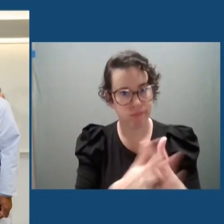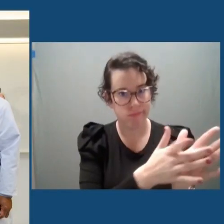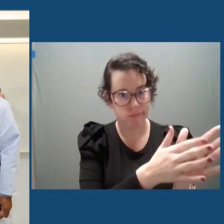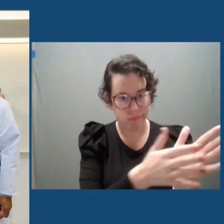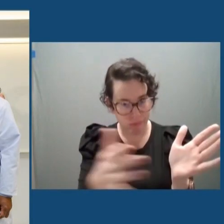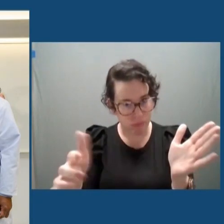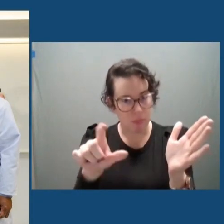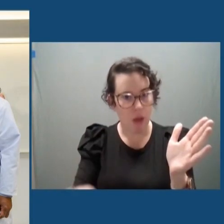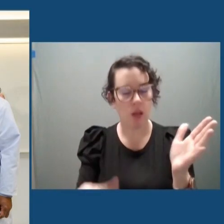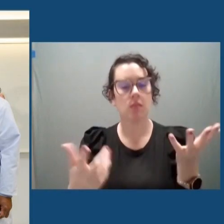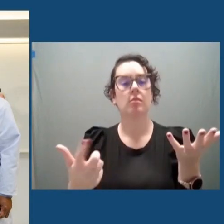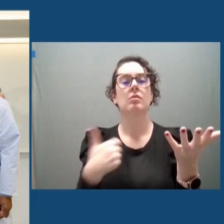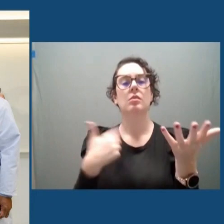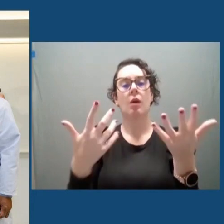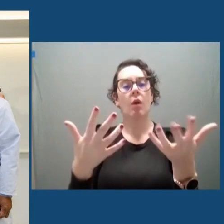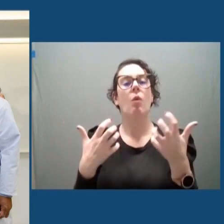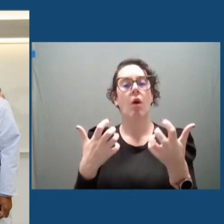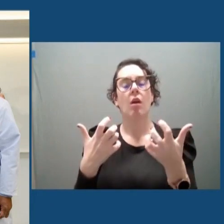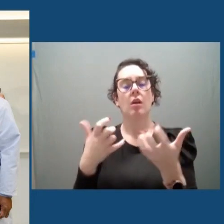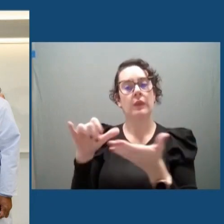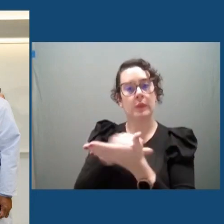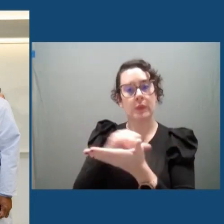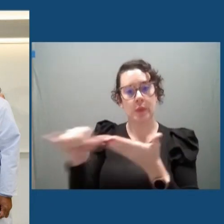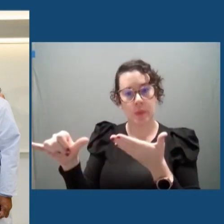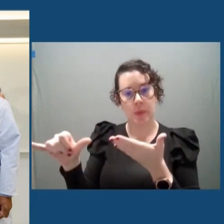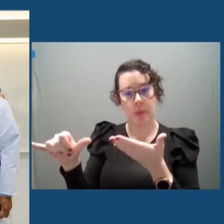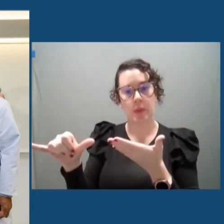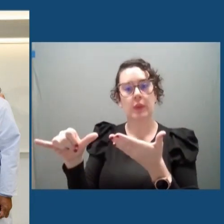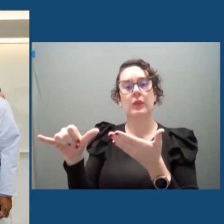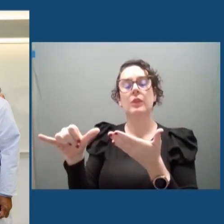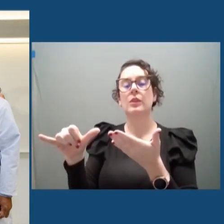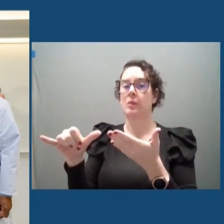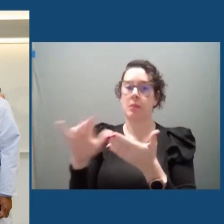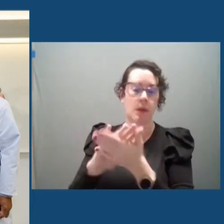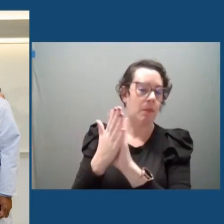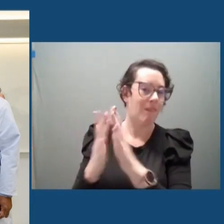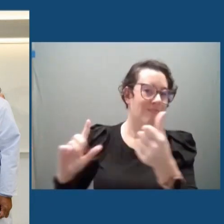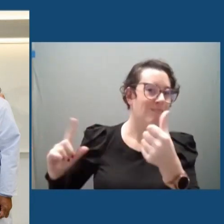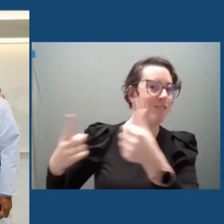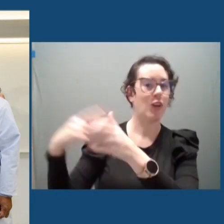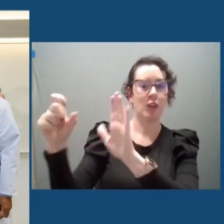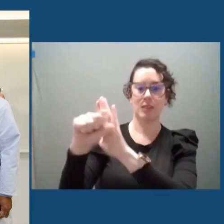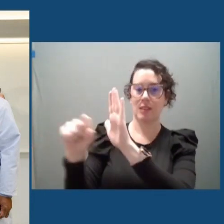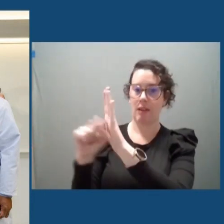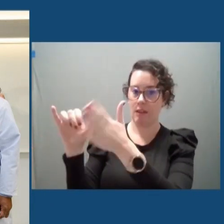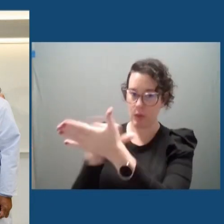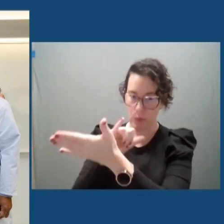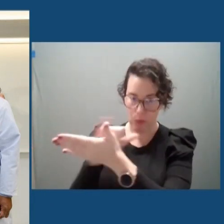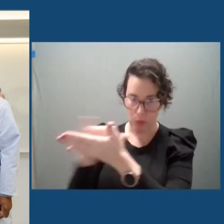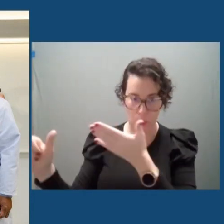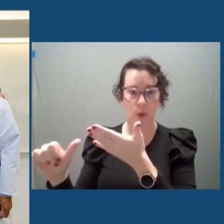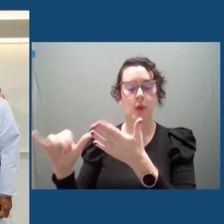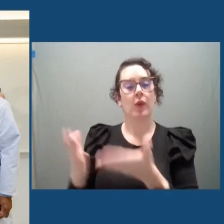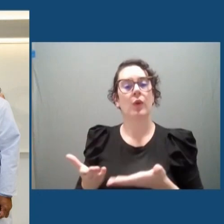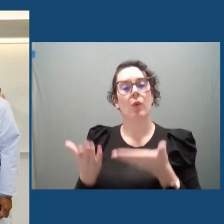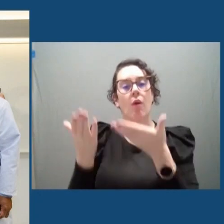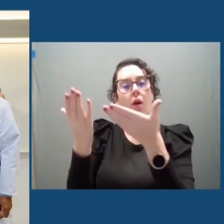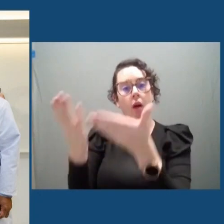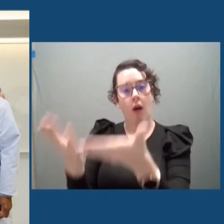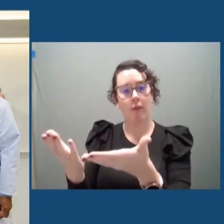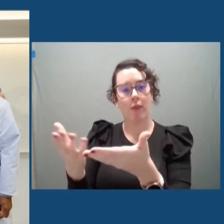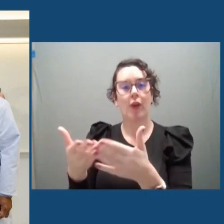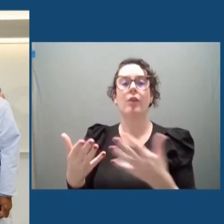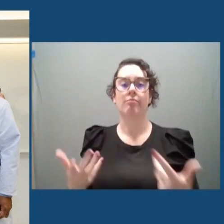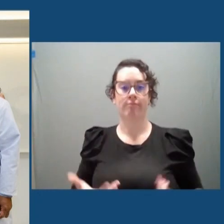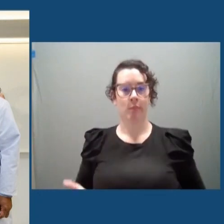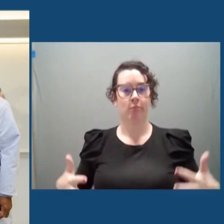So I want to make New York the first state in the nation to offer prenatal leave.